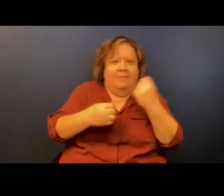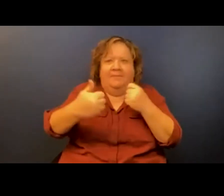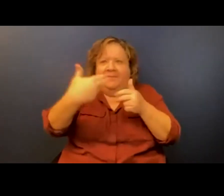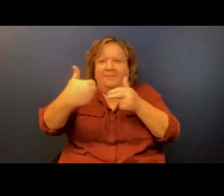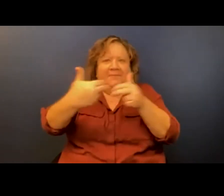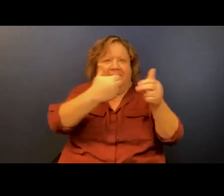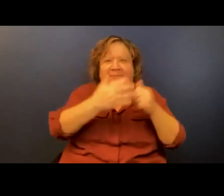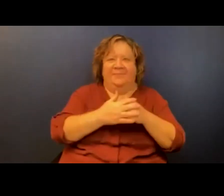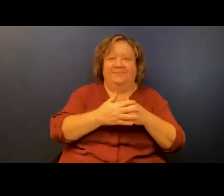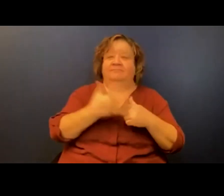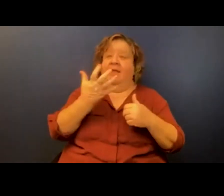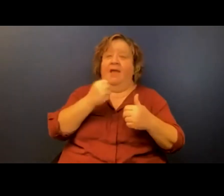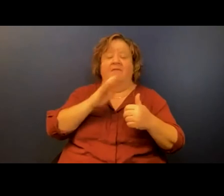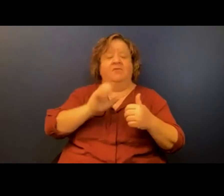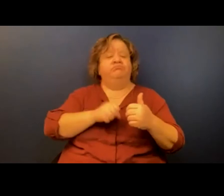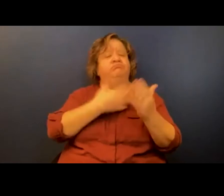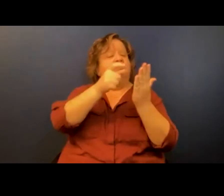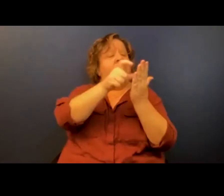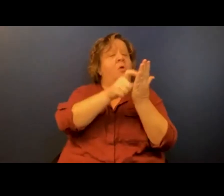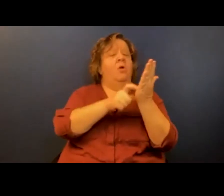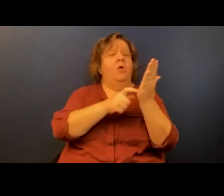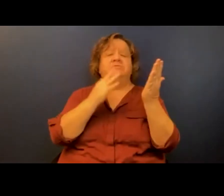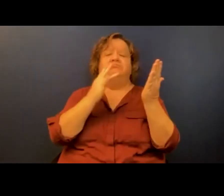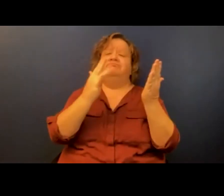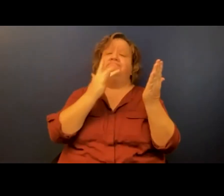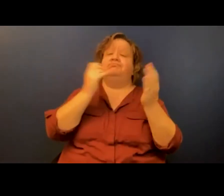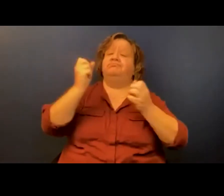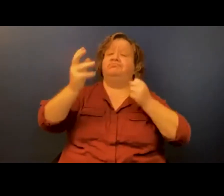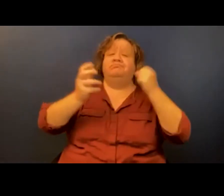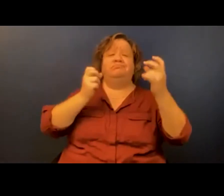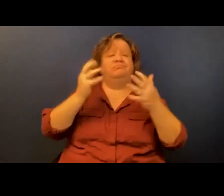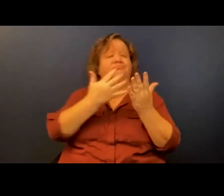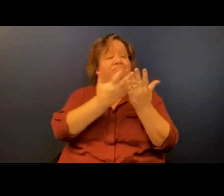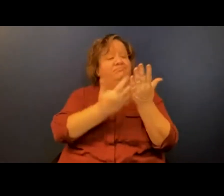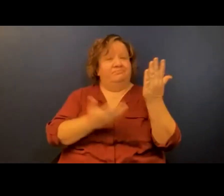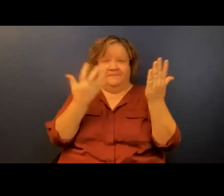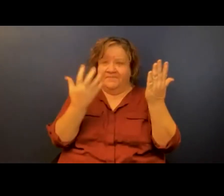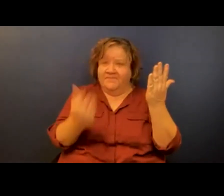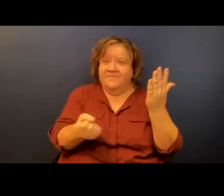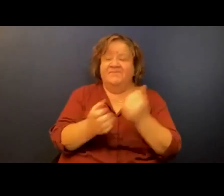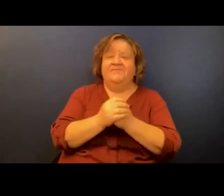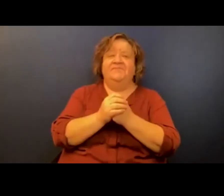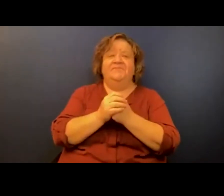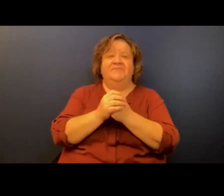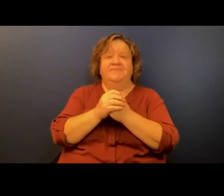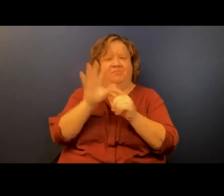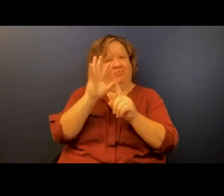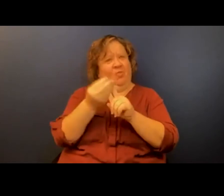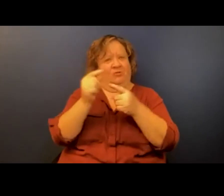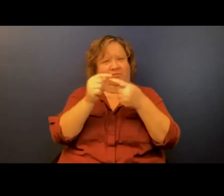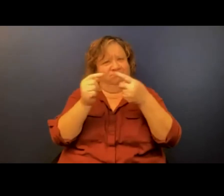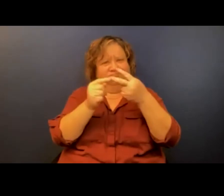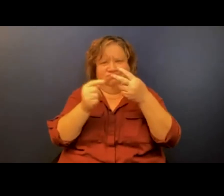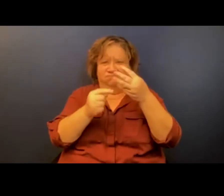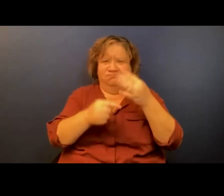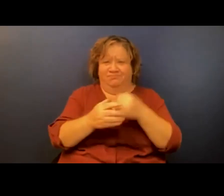And something that I would like to add is that as long as days were going by and we held the